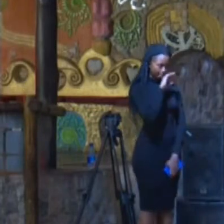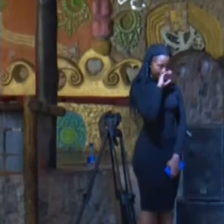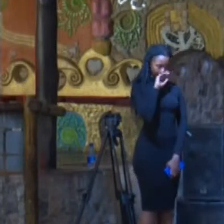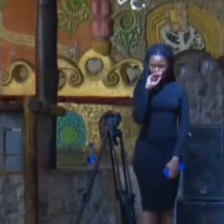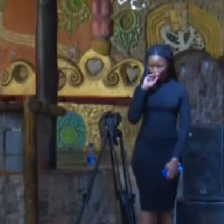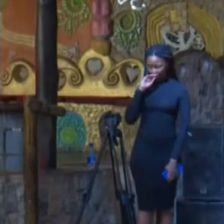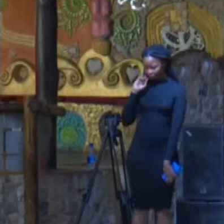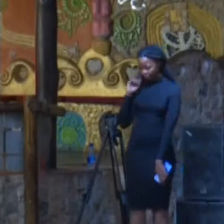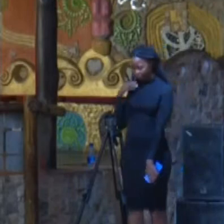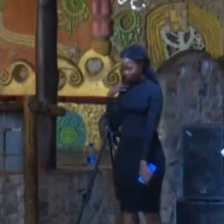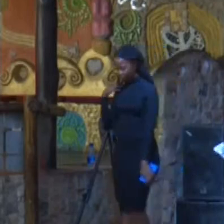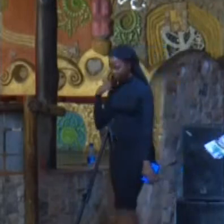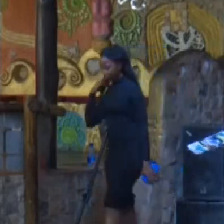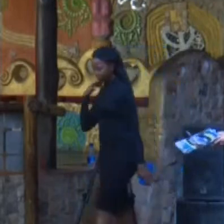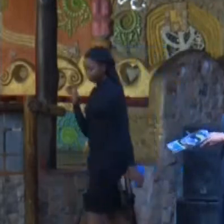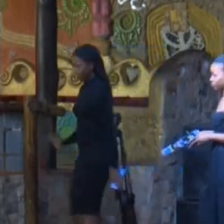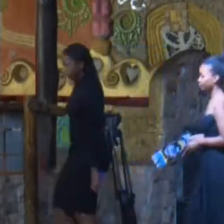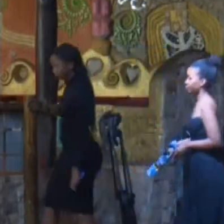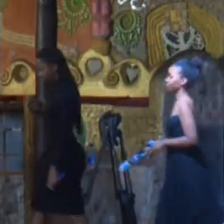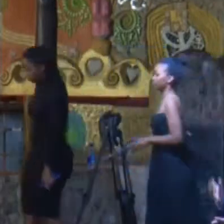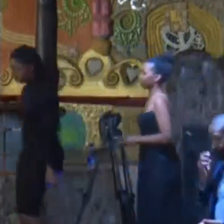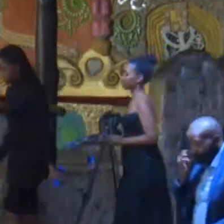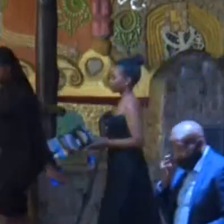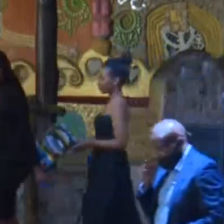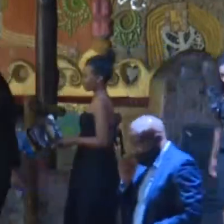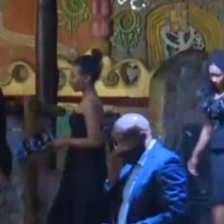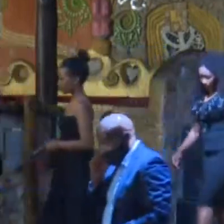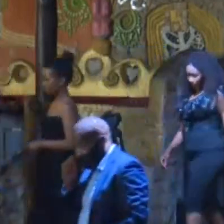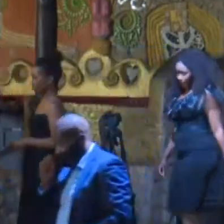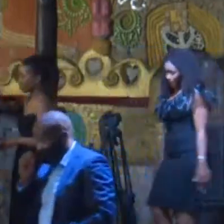round hand of applause, please.